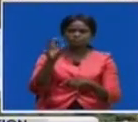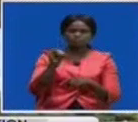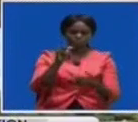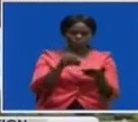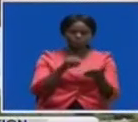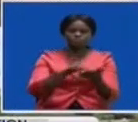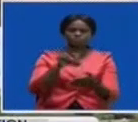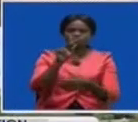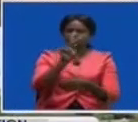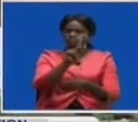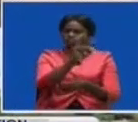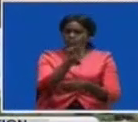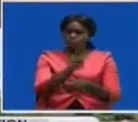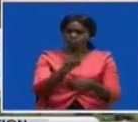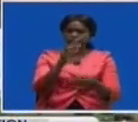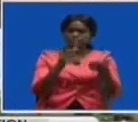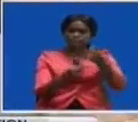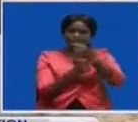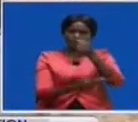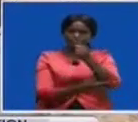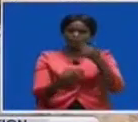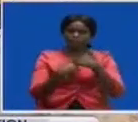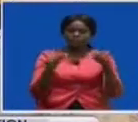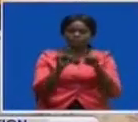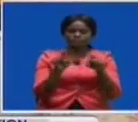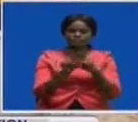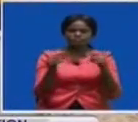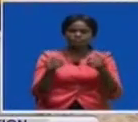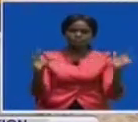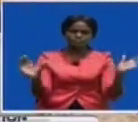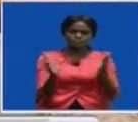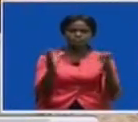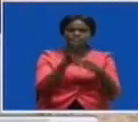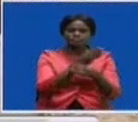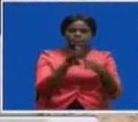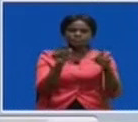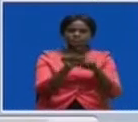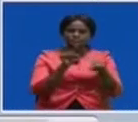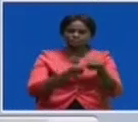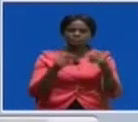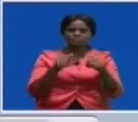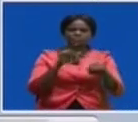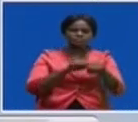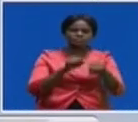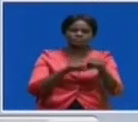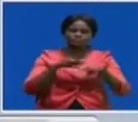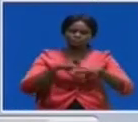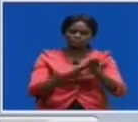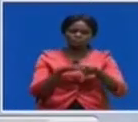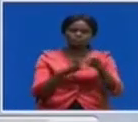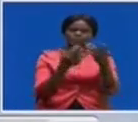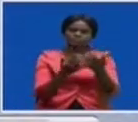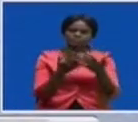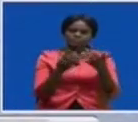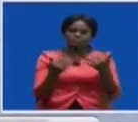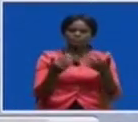Kazungula Bridge connecting Zambia and Botswana is set to enhance trade by reducing crossing over time for trucks waiting for the